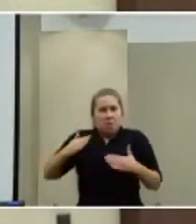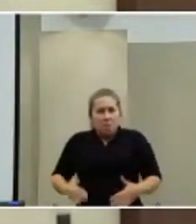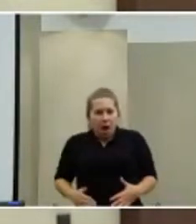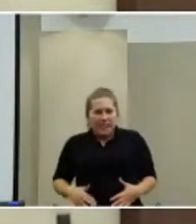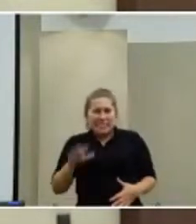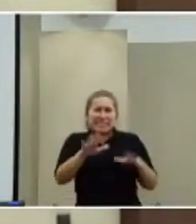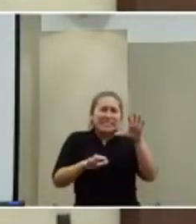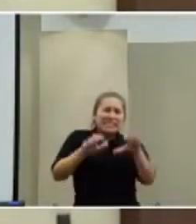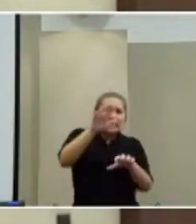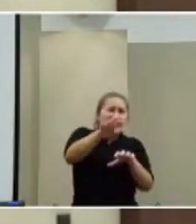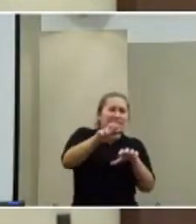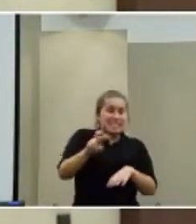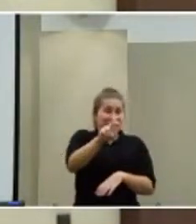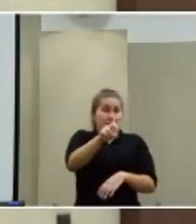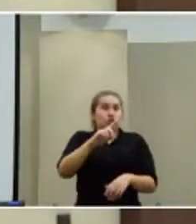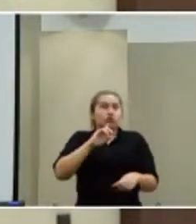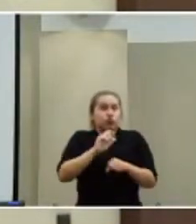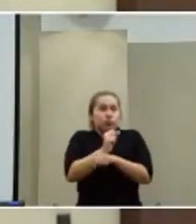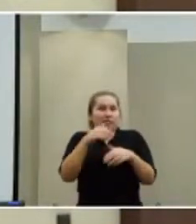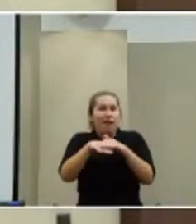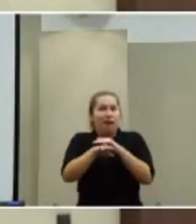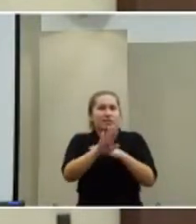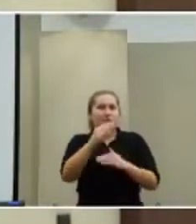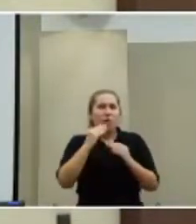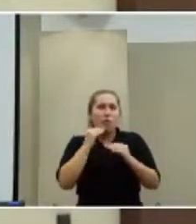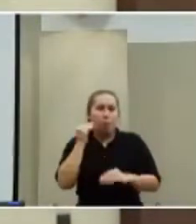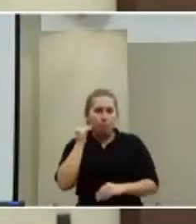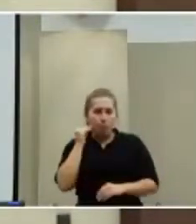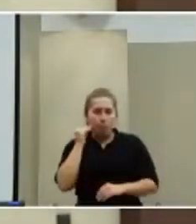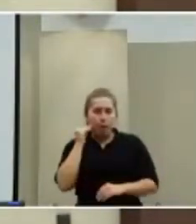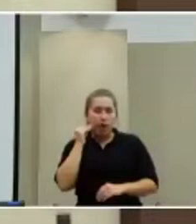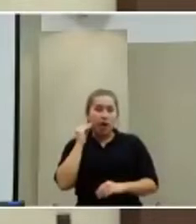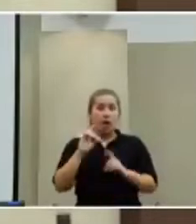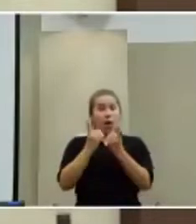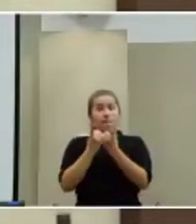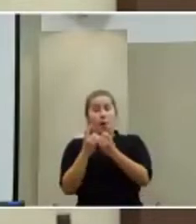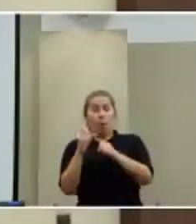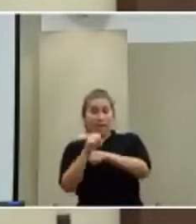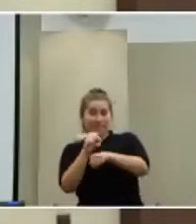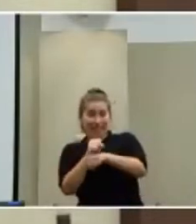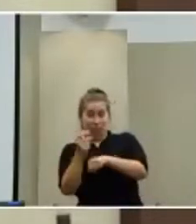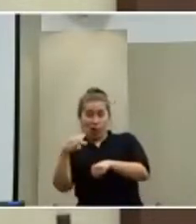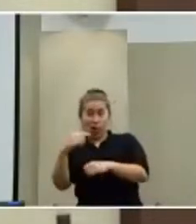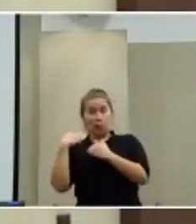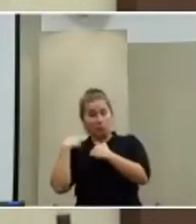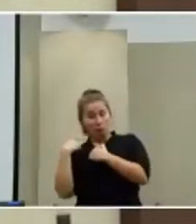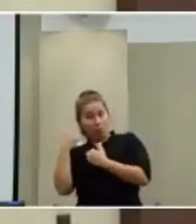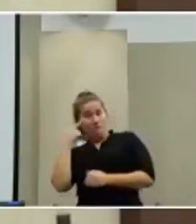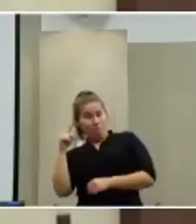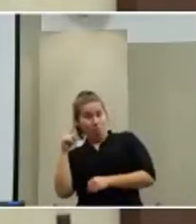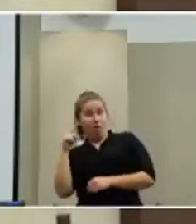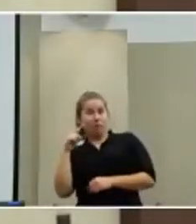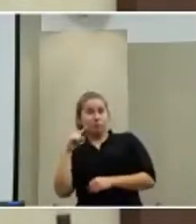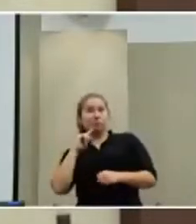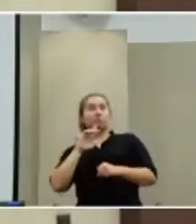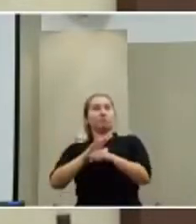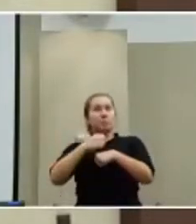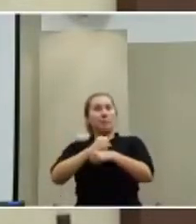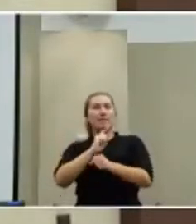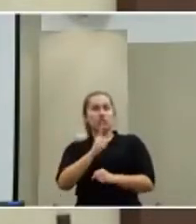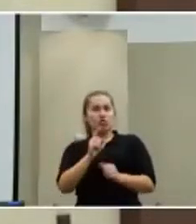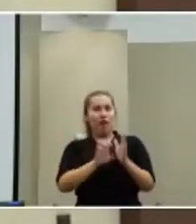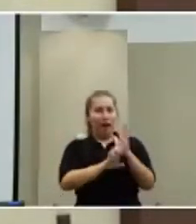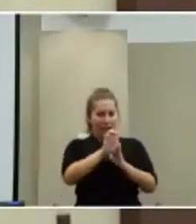their hands to access their units. The Department of Labor is responsible for ensuring that